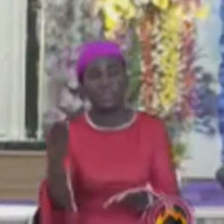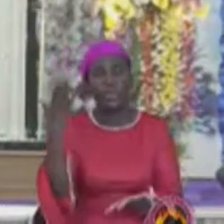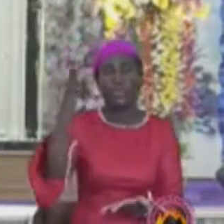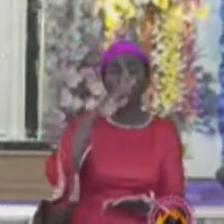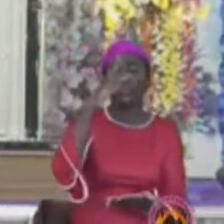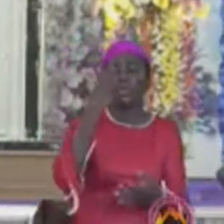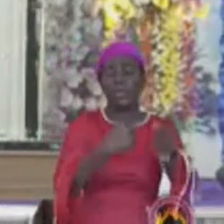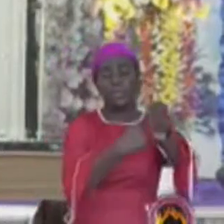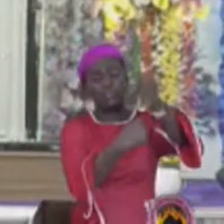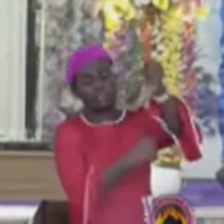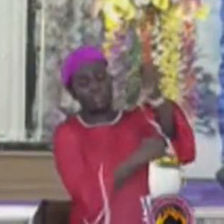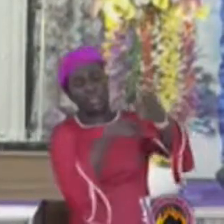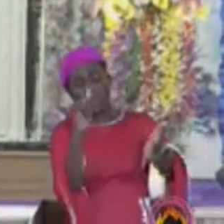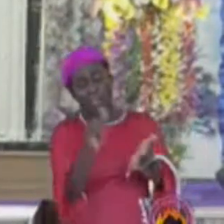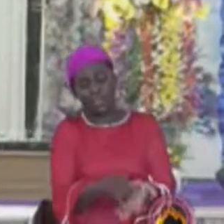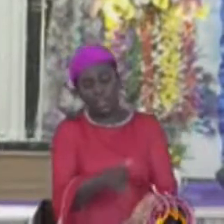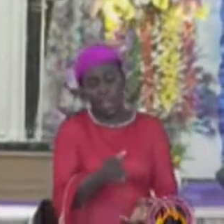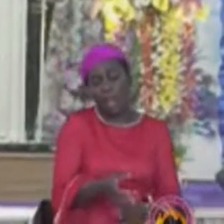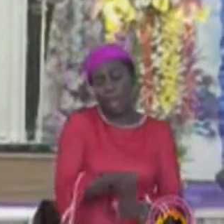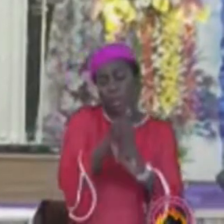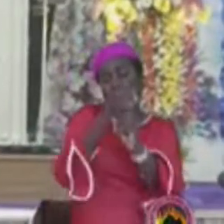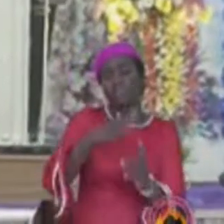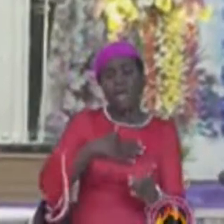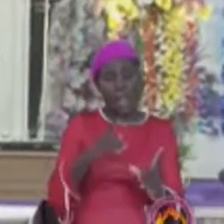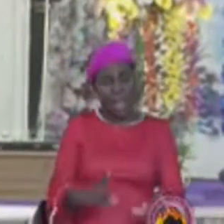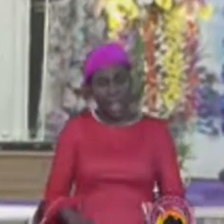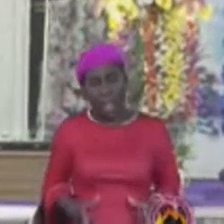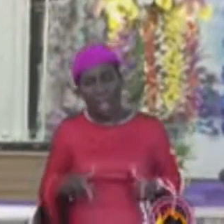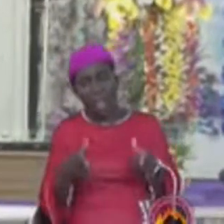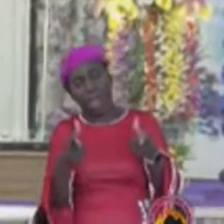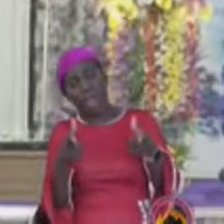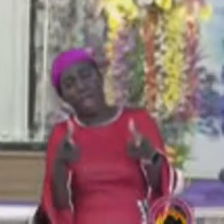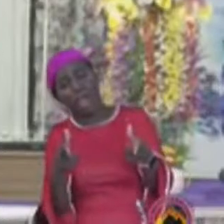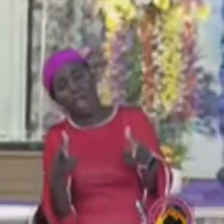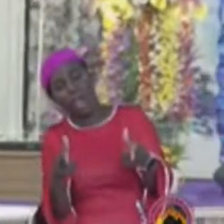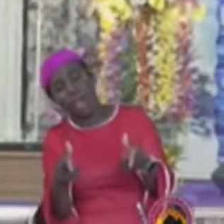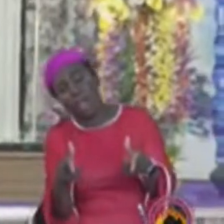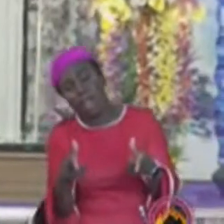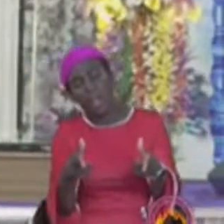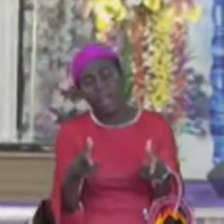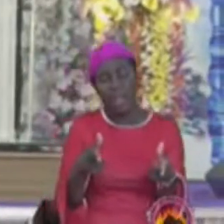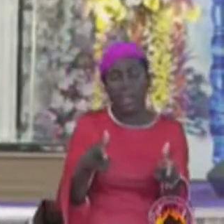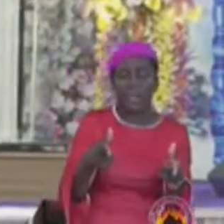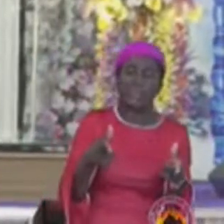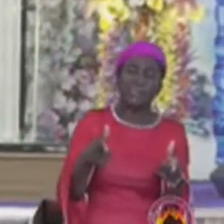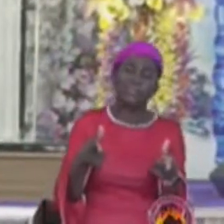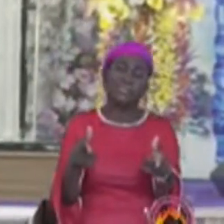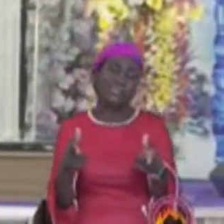the pillar that holds my life.